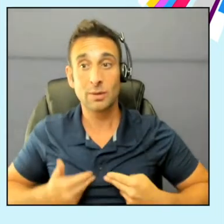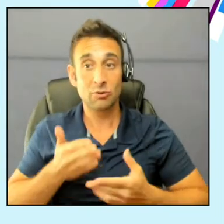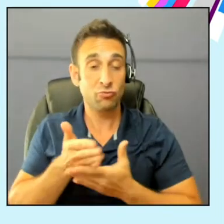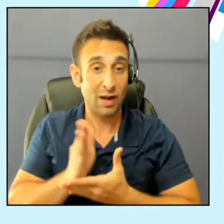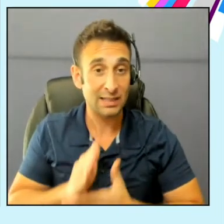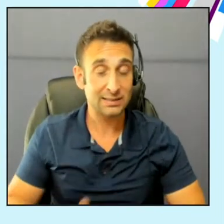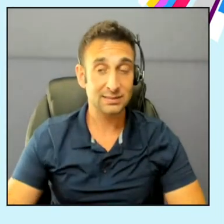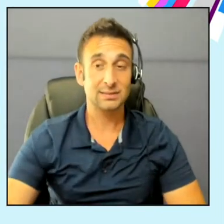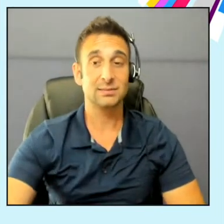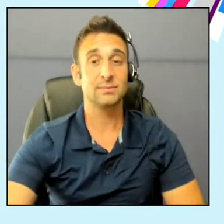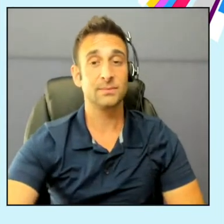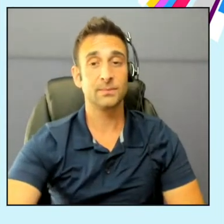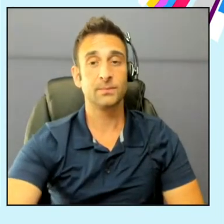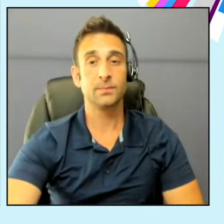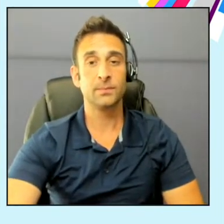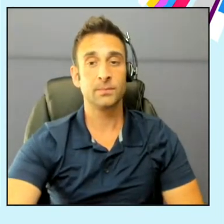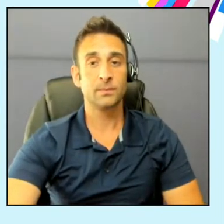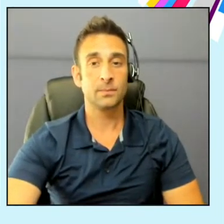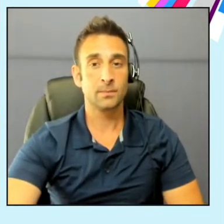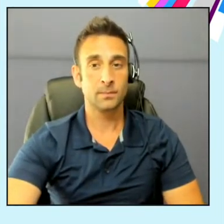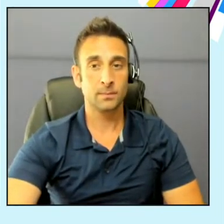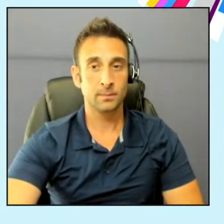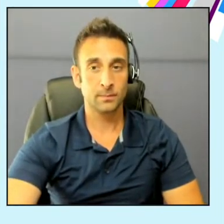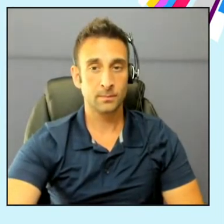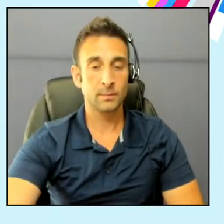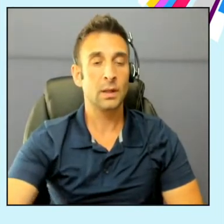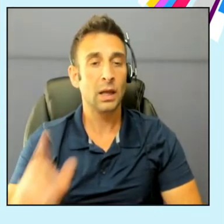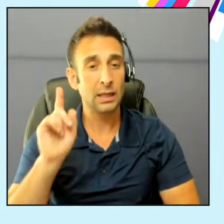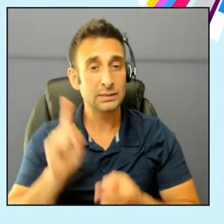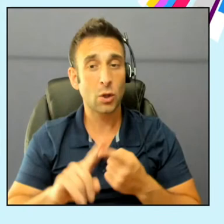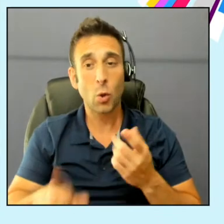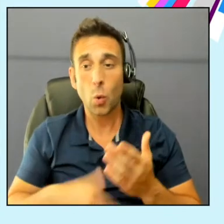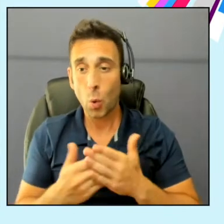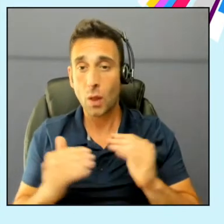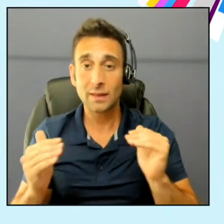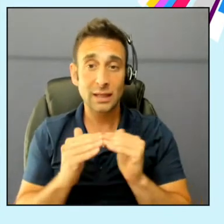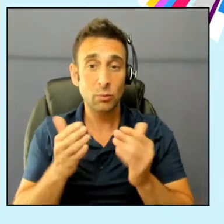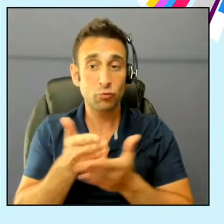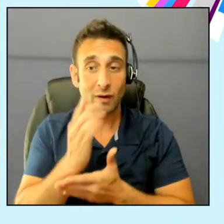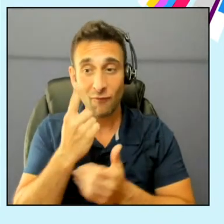we have all the equal rights for everyone,